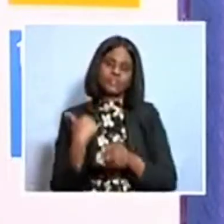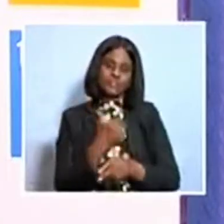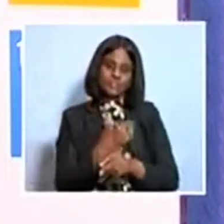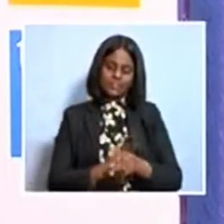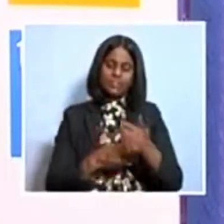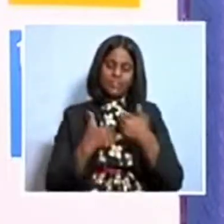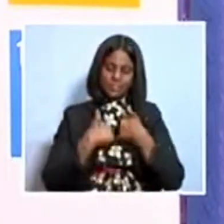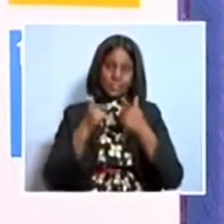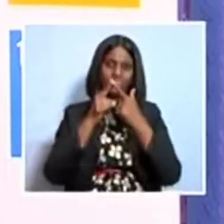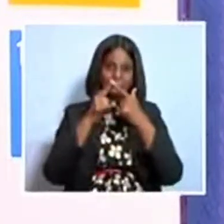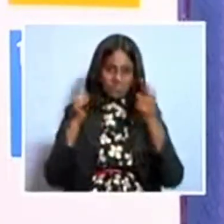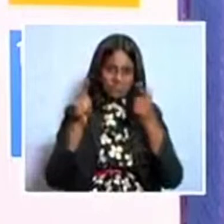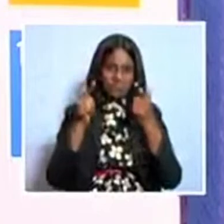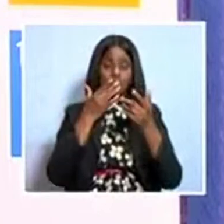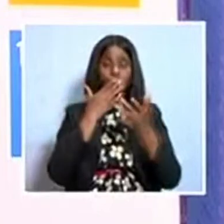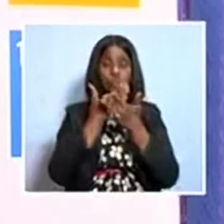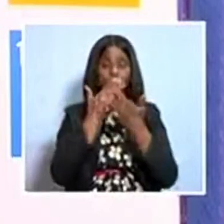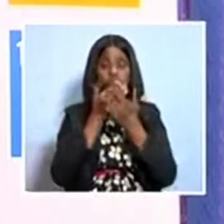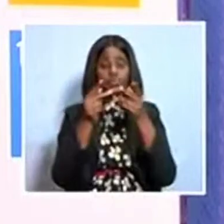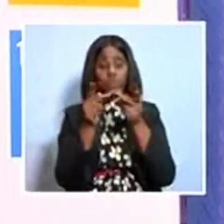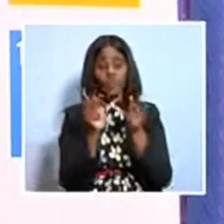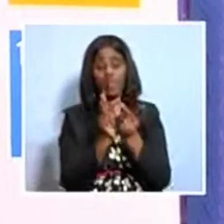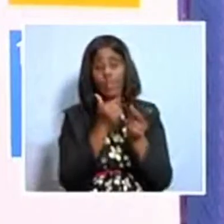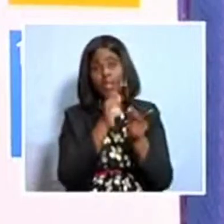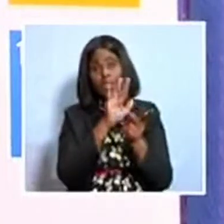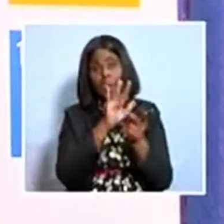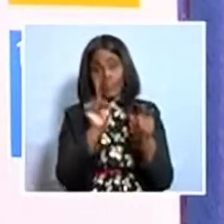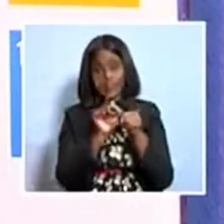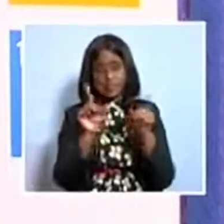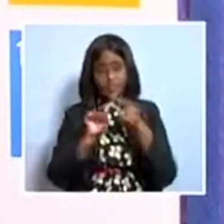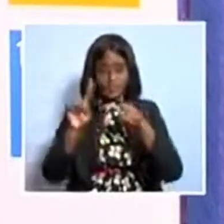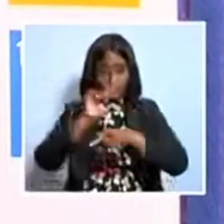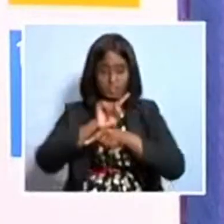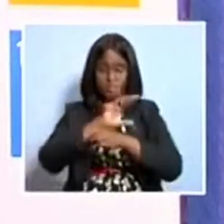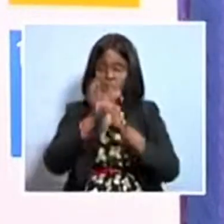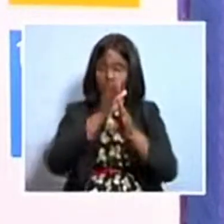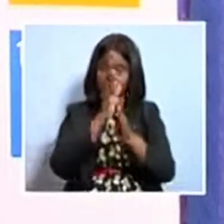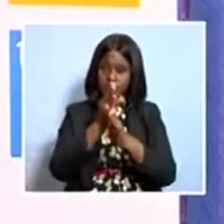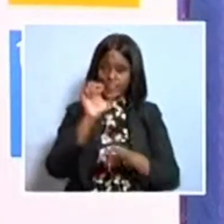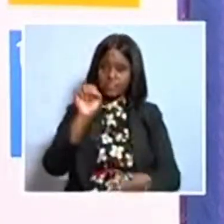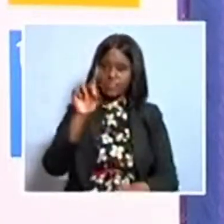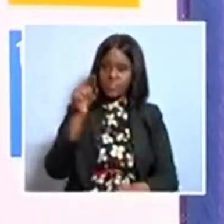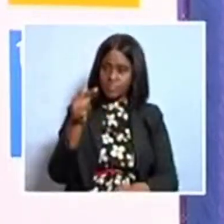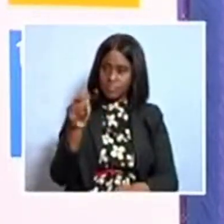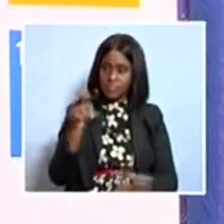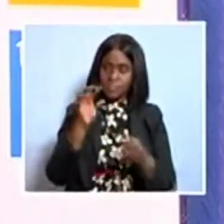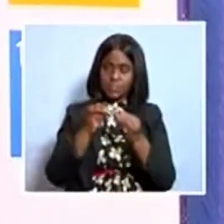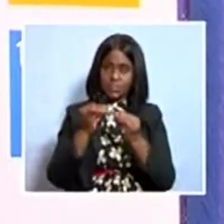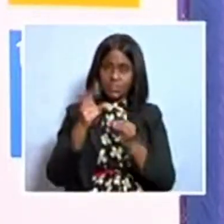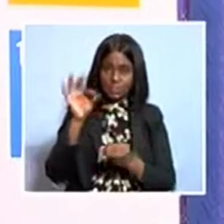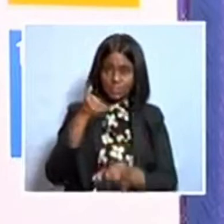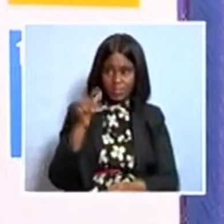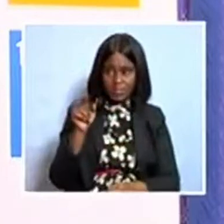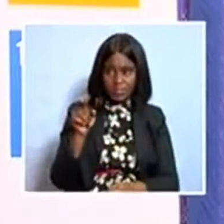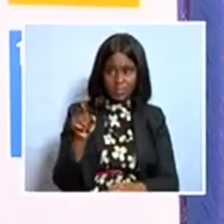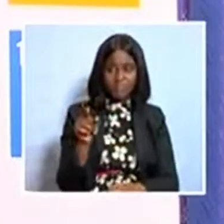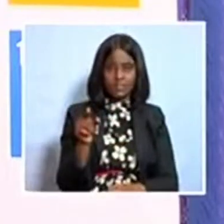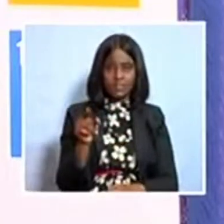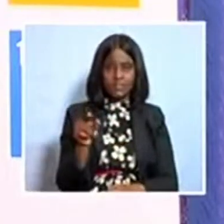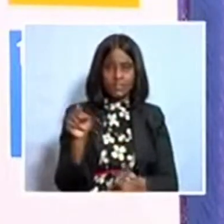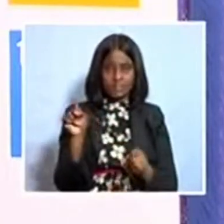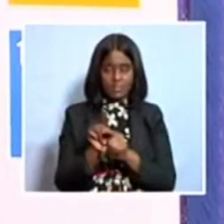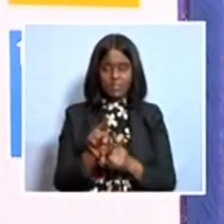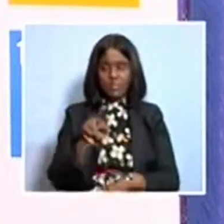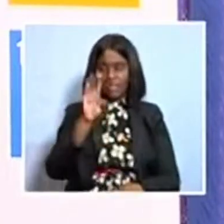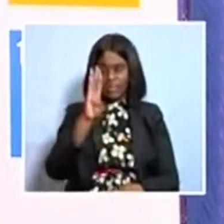got a very big and very nice platform. Also, towards SDG number 9, there is what they call a